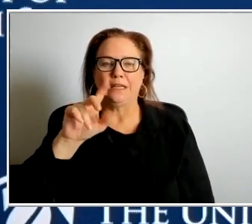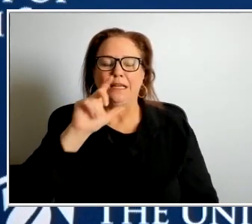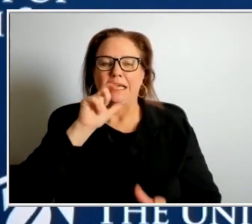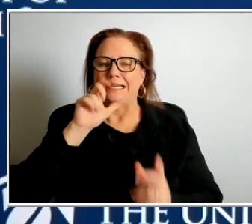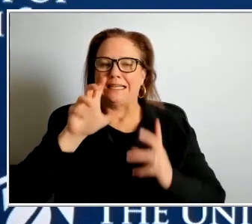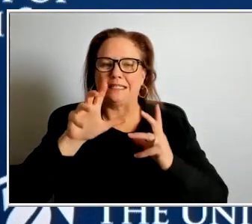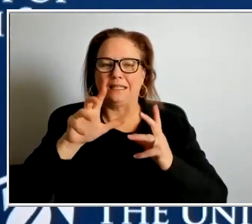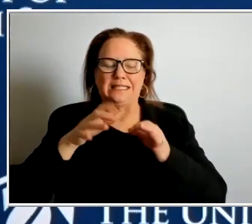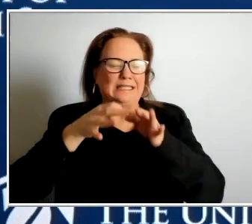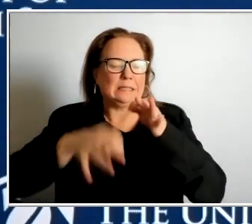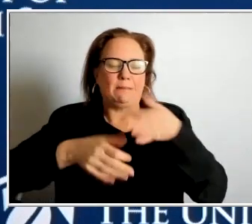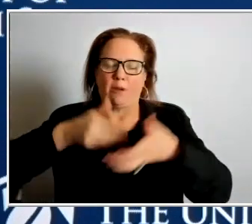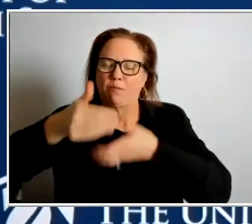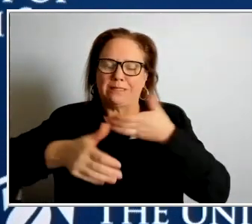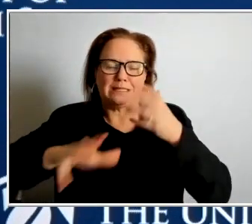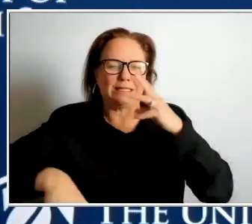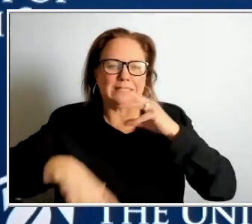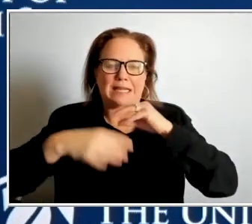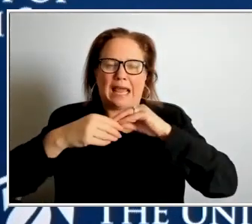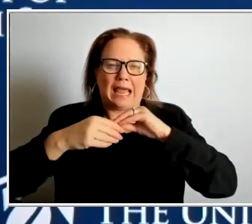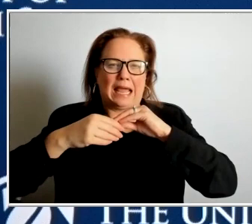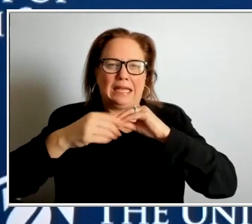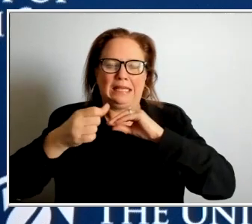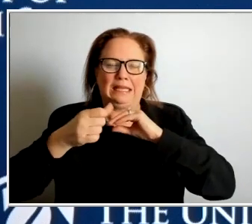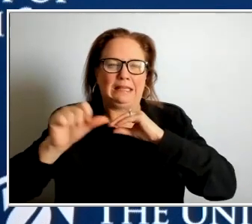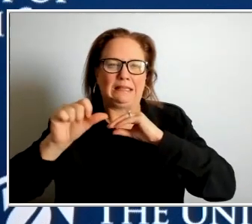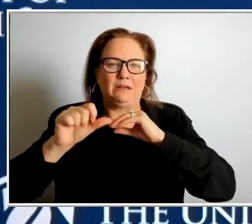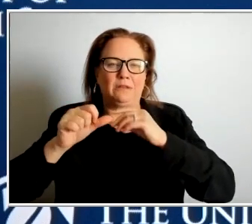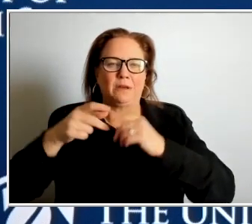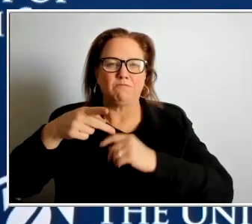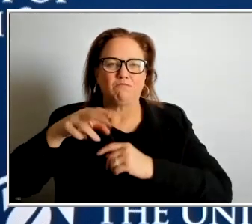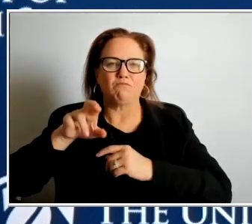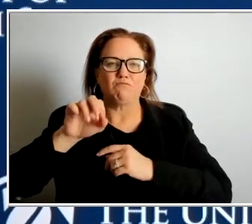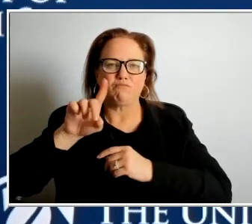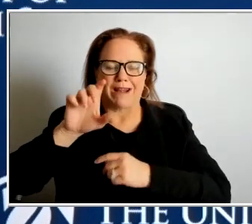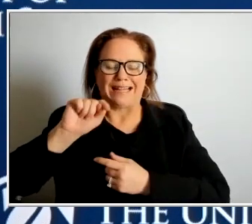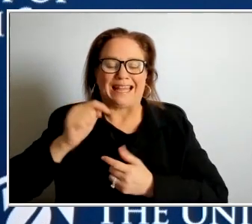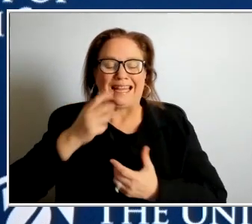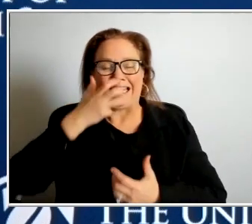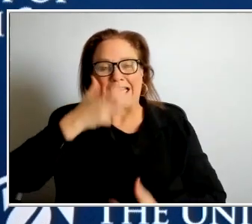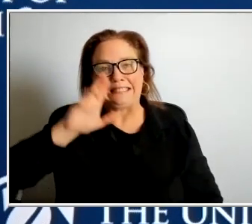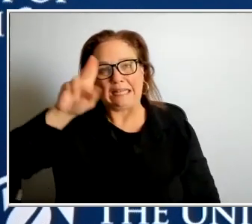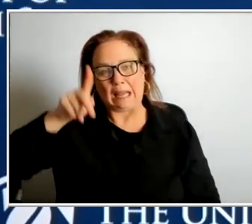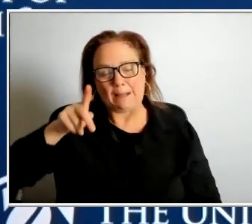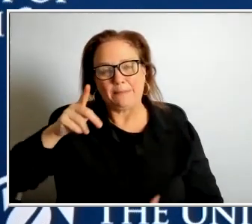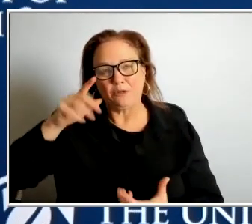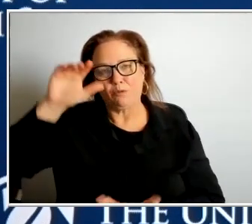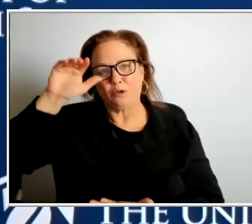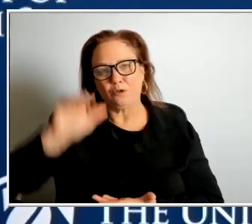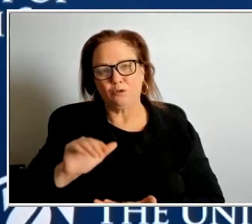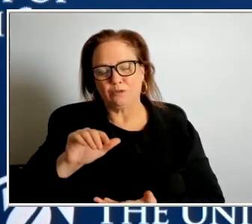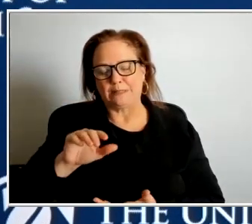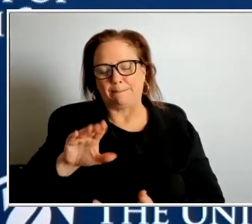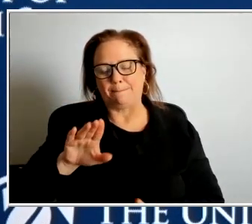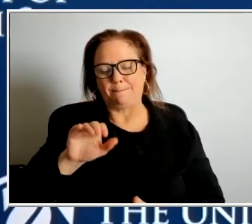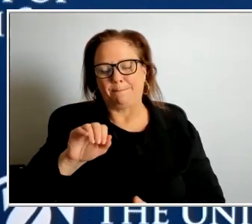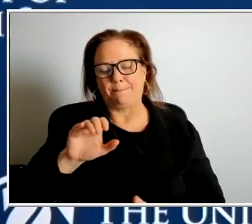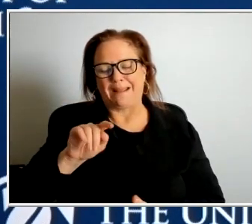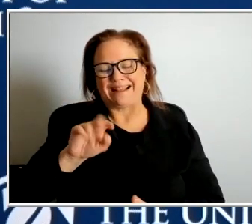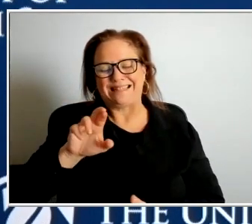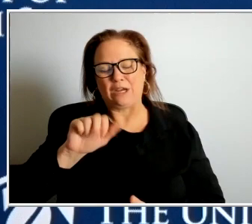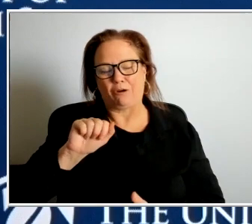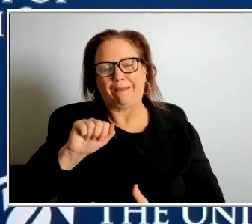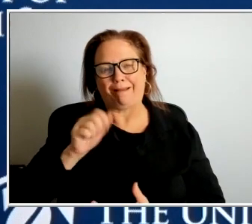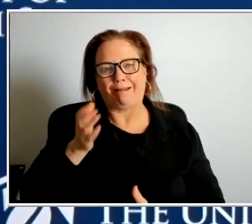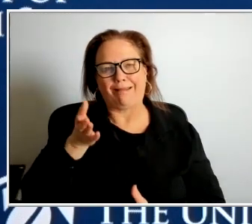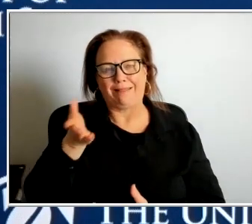simple process doesn't add anything to the product. It just really heats it to help reduce the bacterial burden there. You know, but we have seen this,